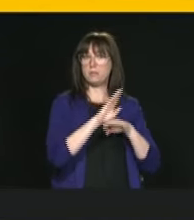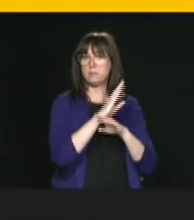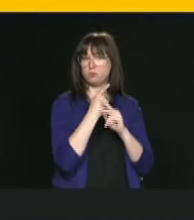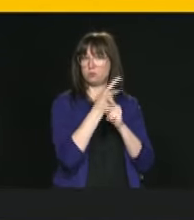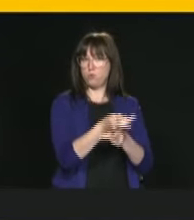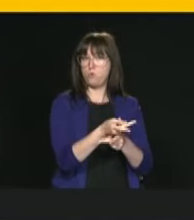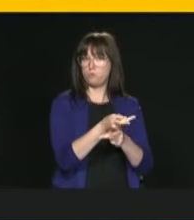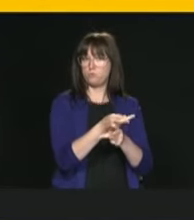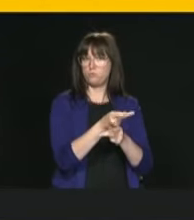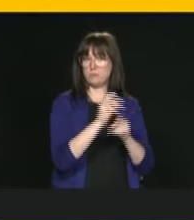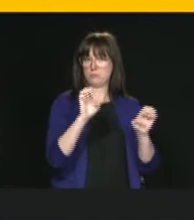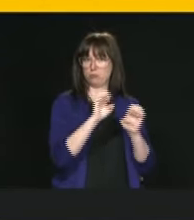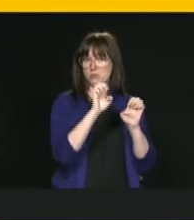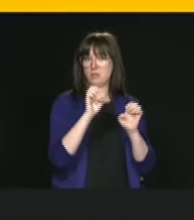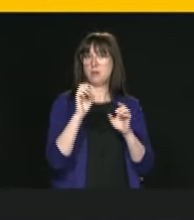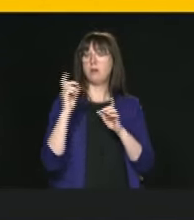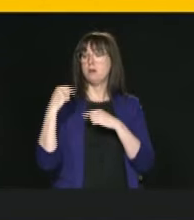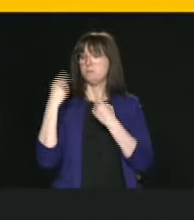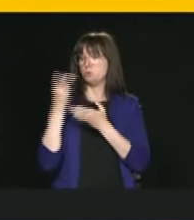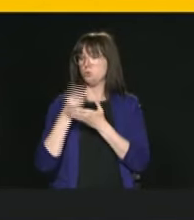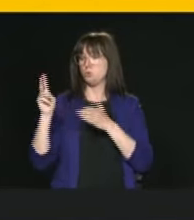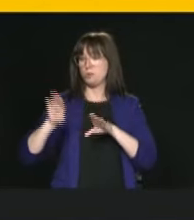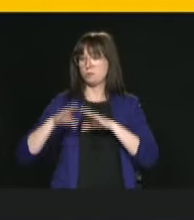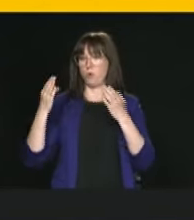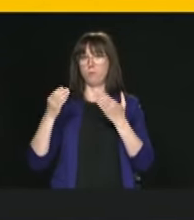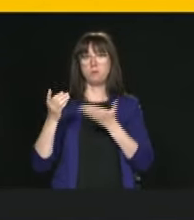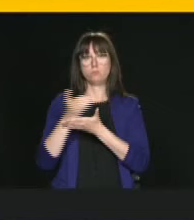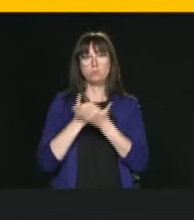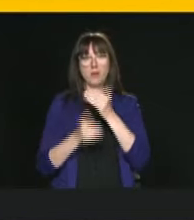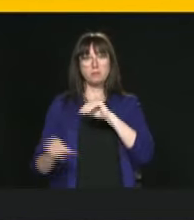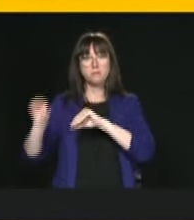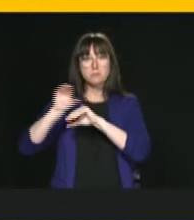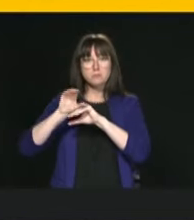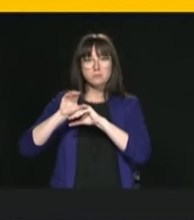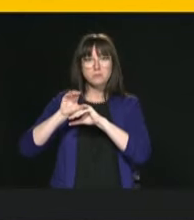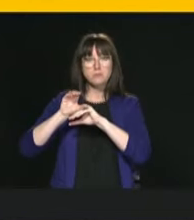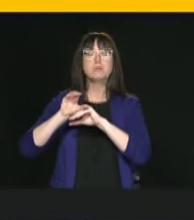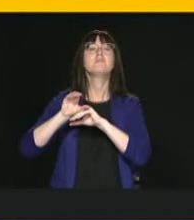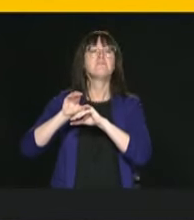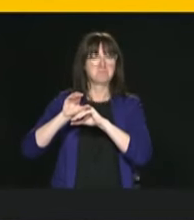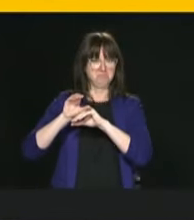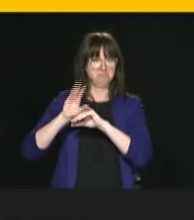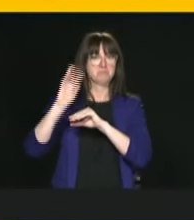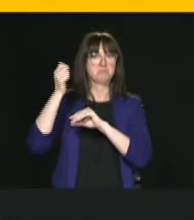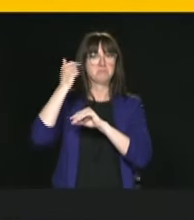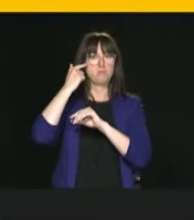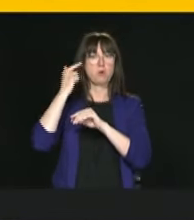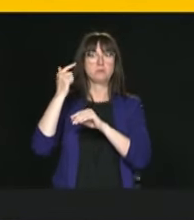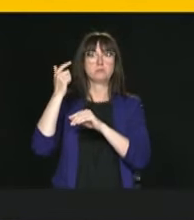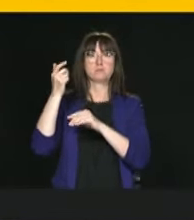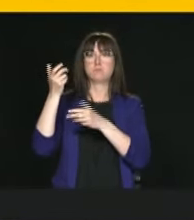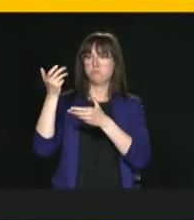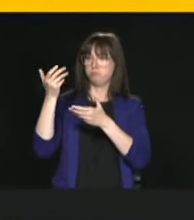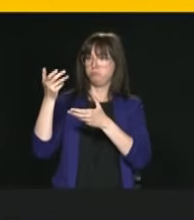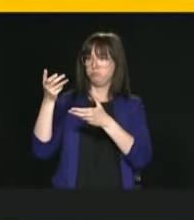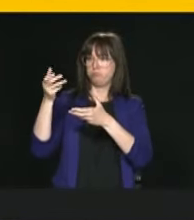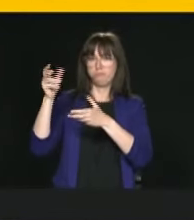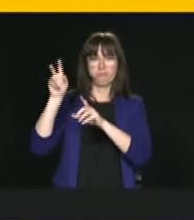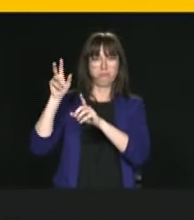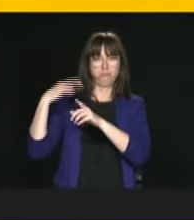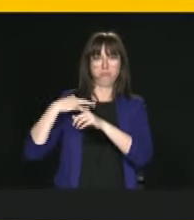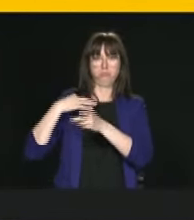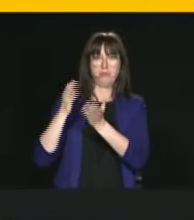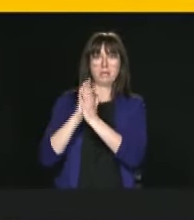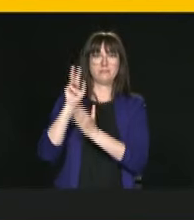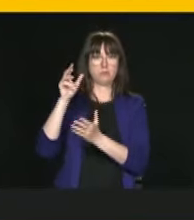than 2 weeks since launching the Canada Emergency Wage Subsidy, employers have applied for subsidies for almost